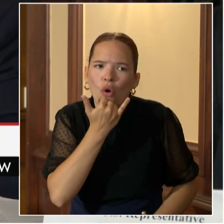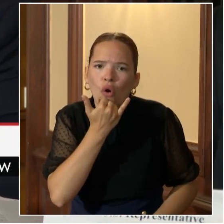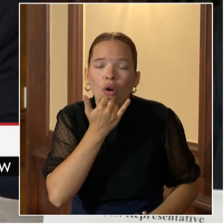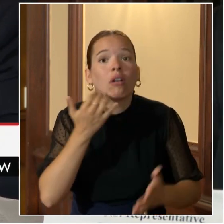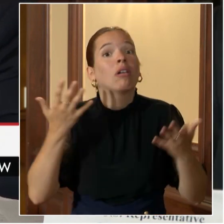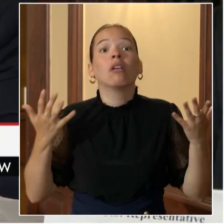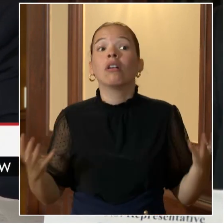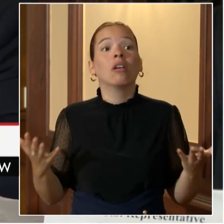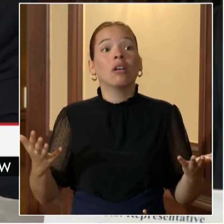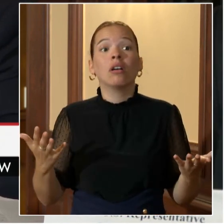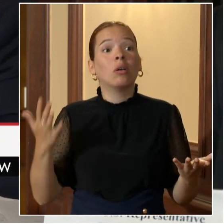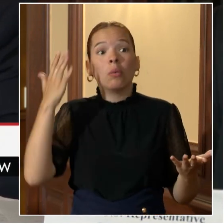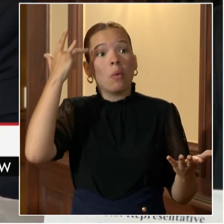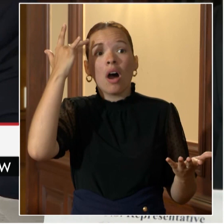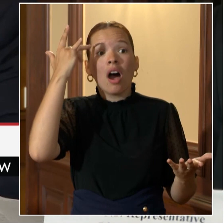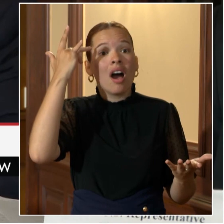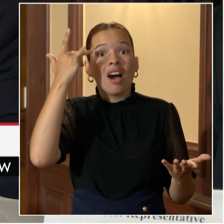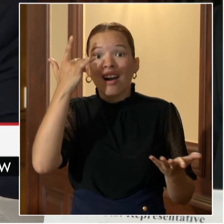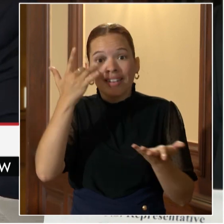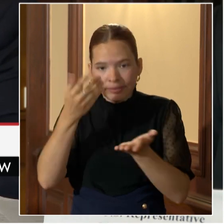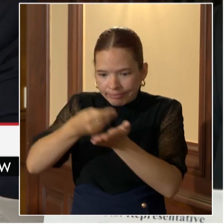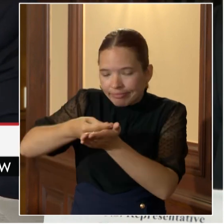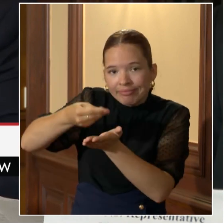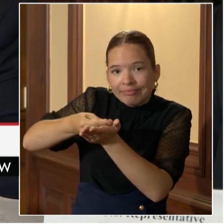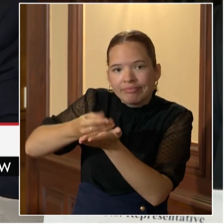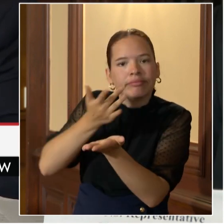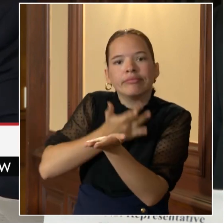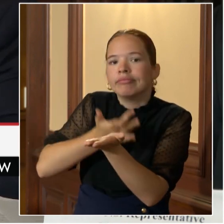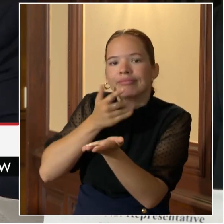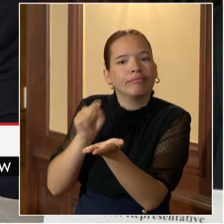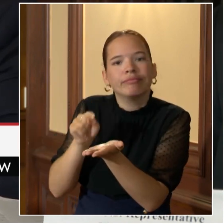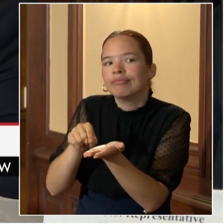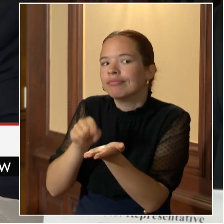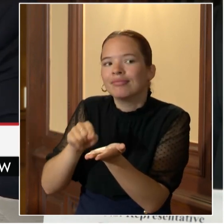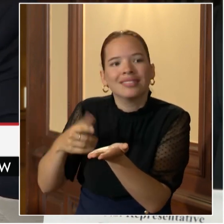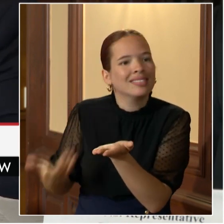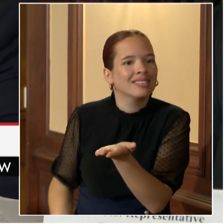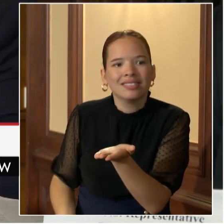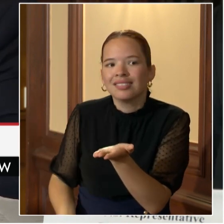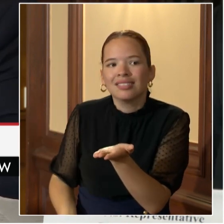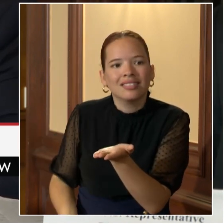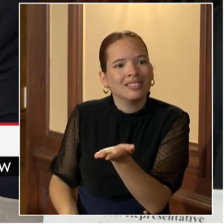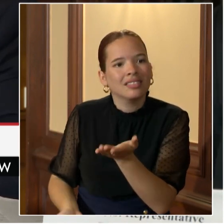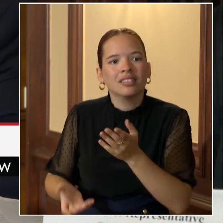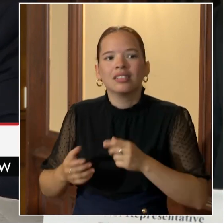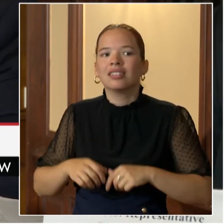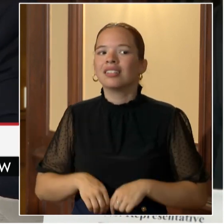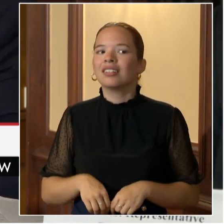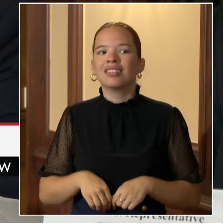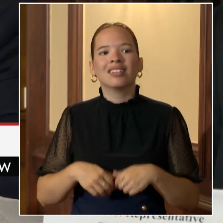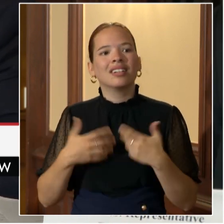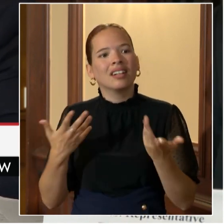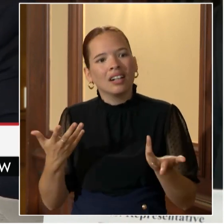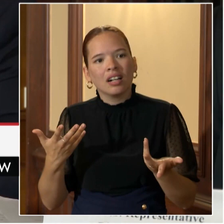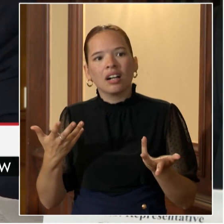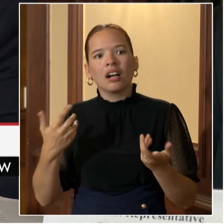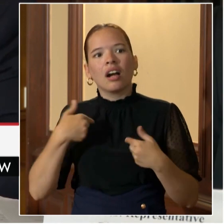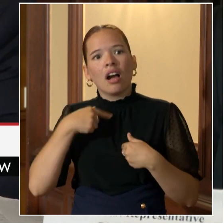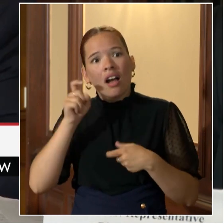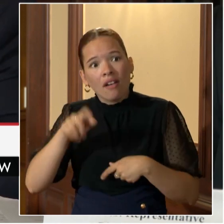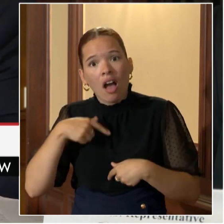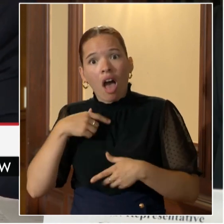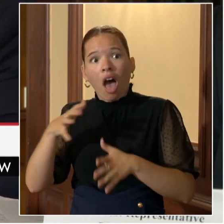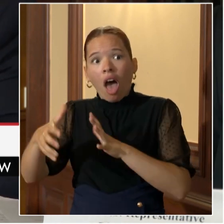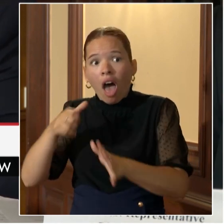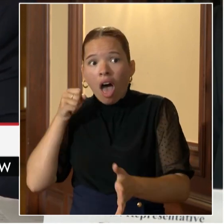We shouldn't have to take money out of the pittance that we pay the 2 staffers that we have now, one of whom gets no